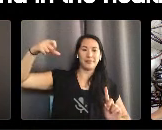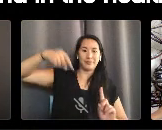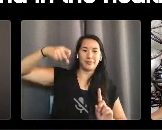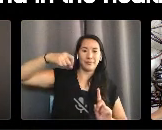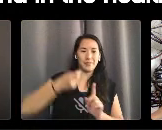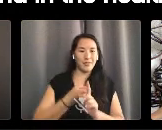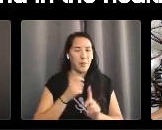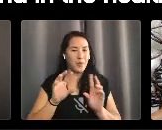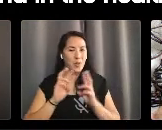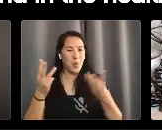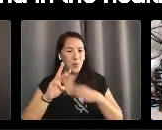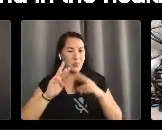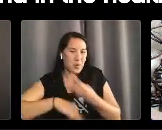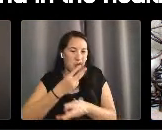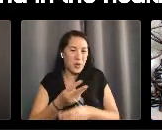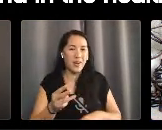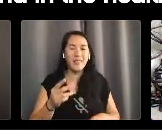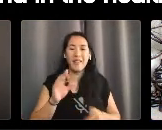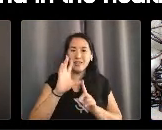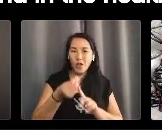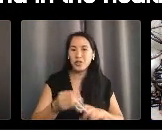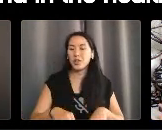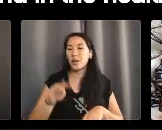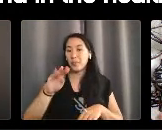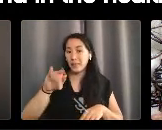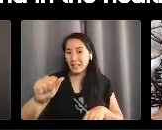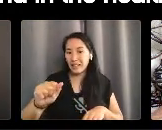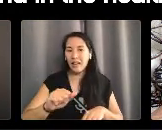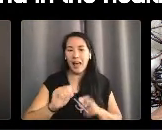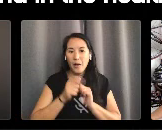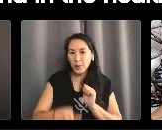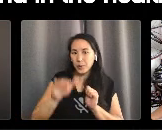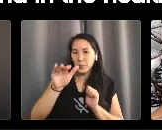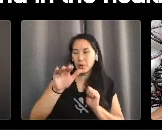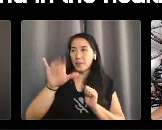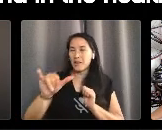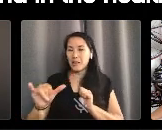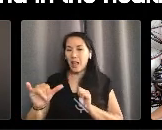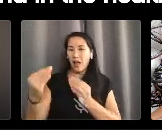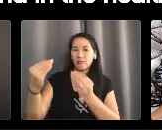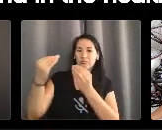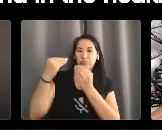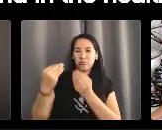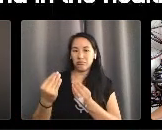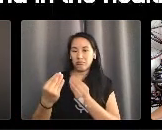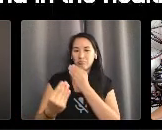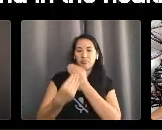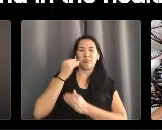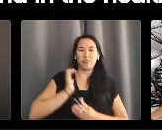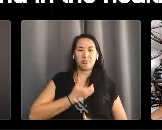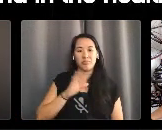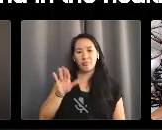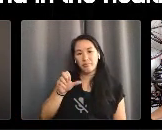So what I mean by that is things like culture, media, and even your upbringing can contribute to the development of these